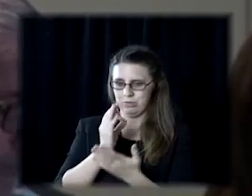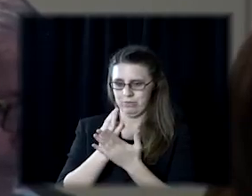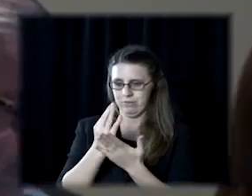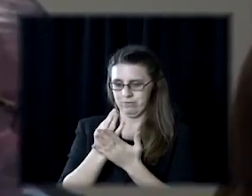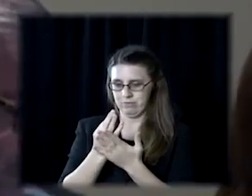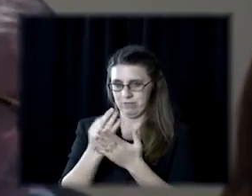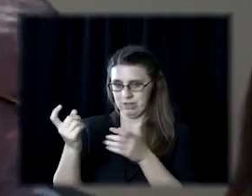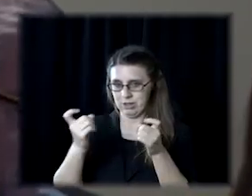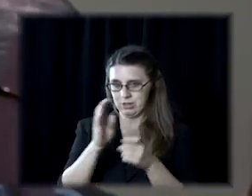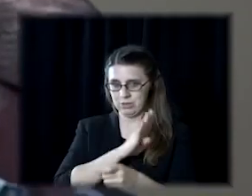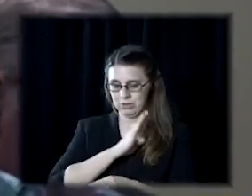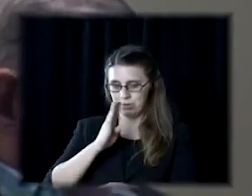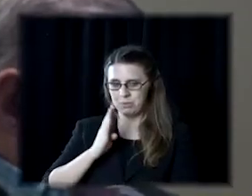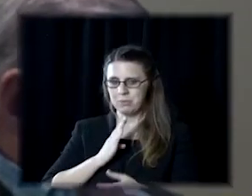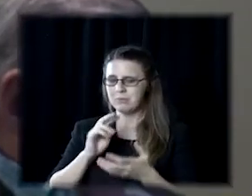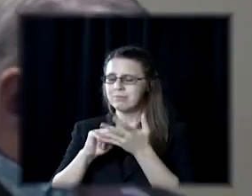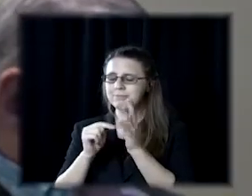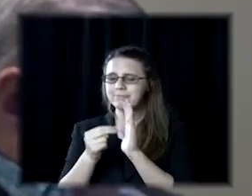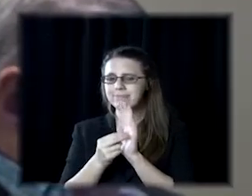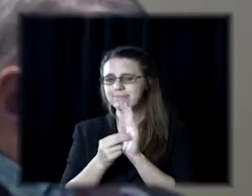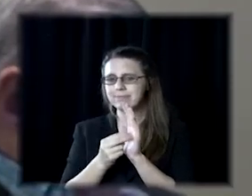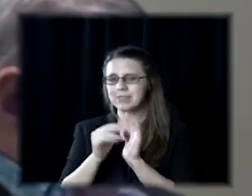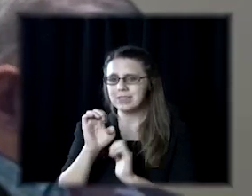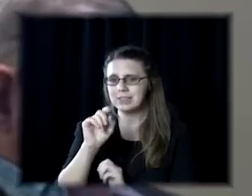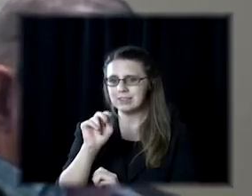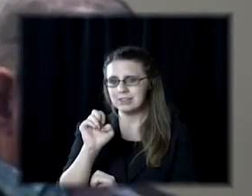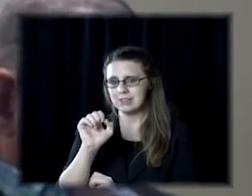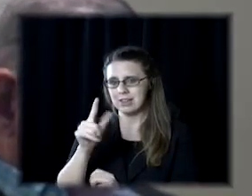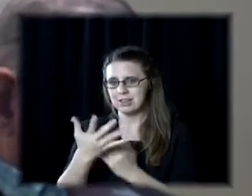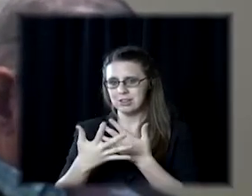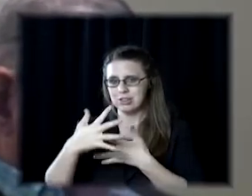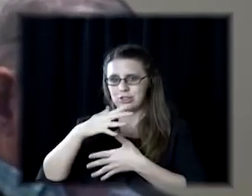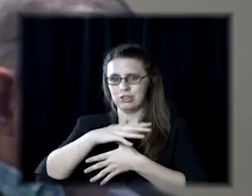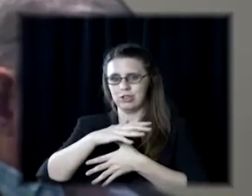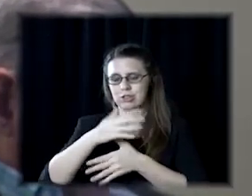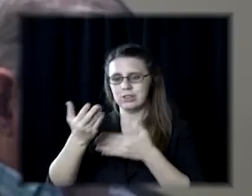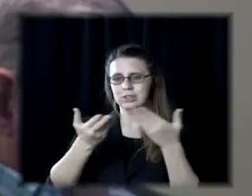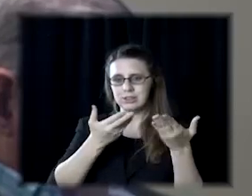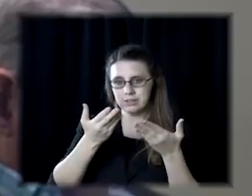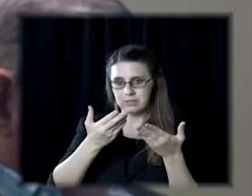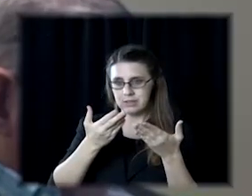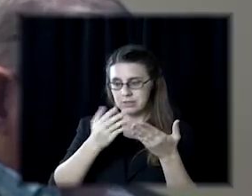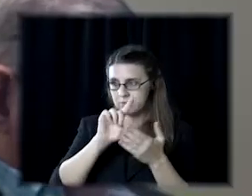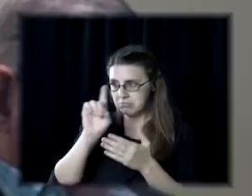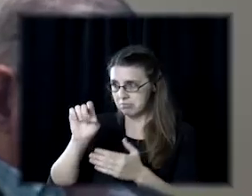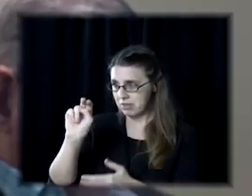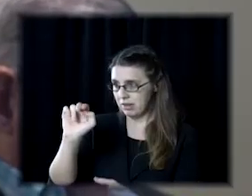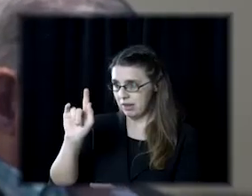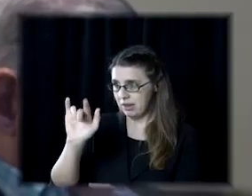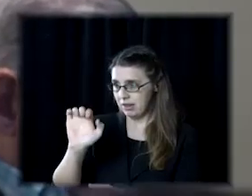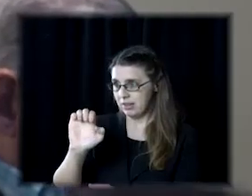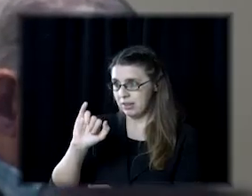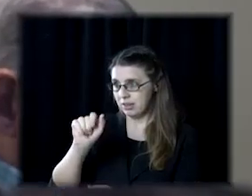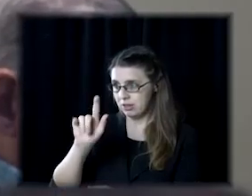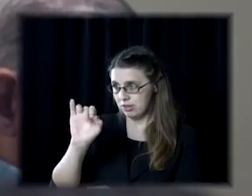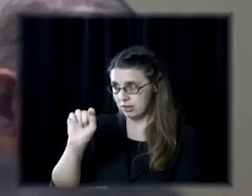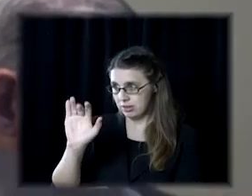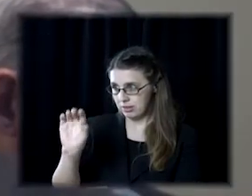Control Board and according to Natalie Jaresco. I would like to